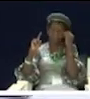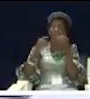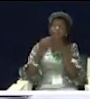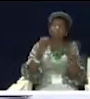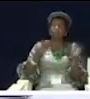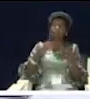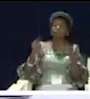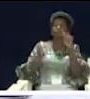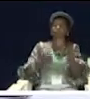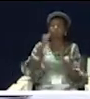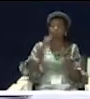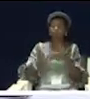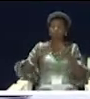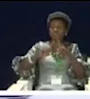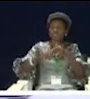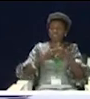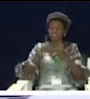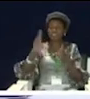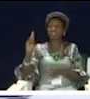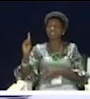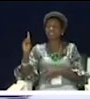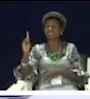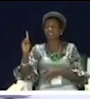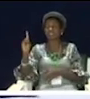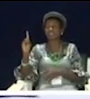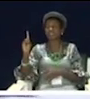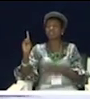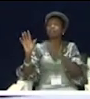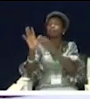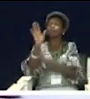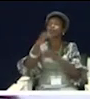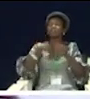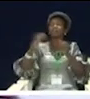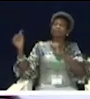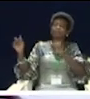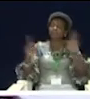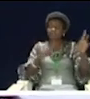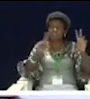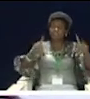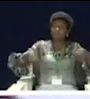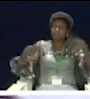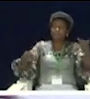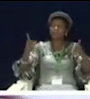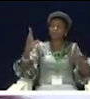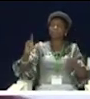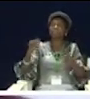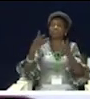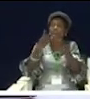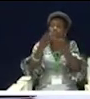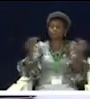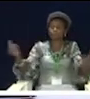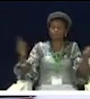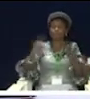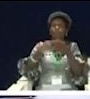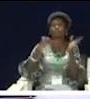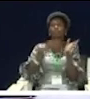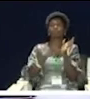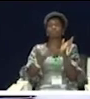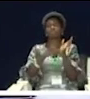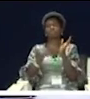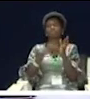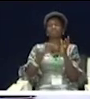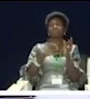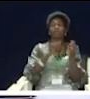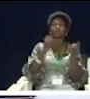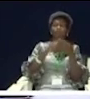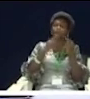Before the problem started, God has already provided what? A solution. I want